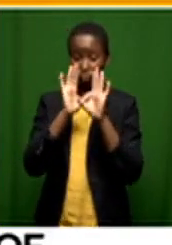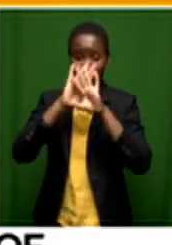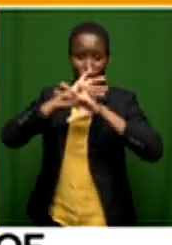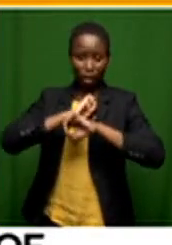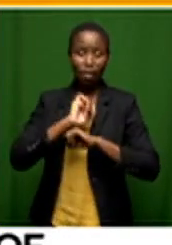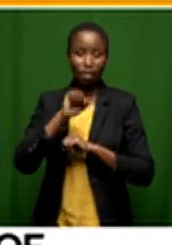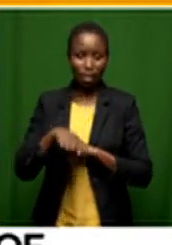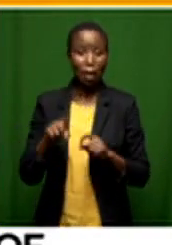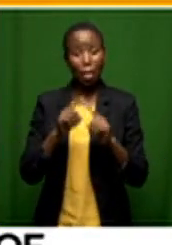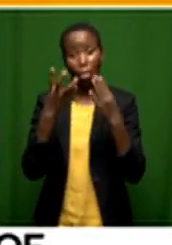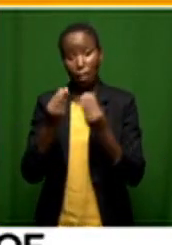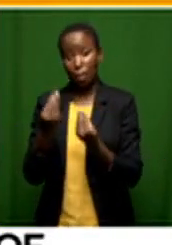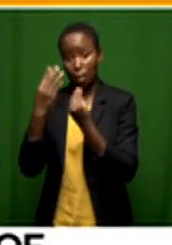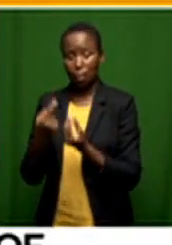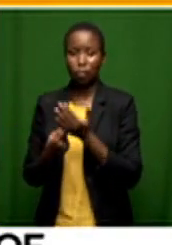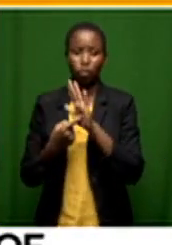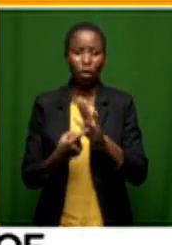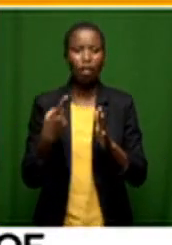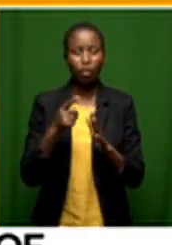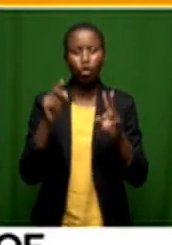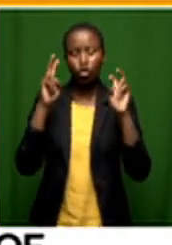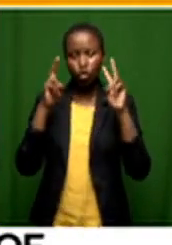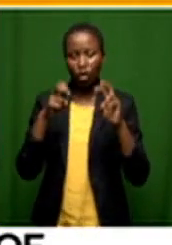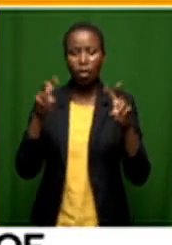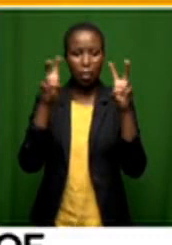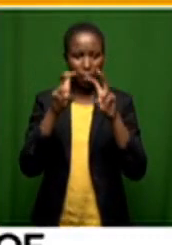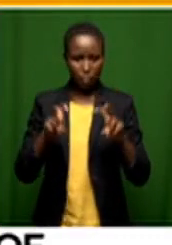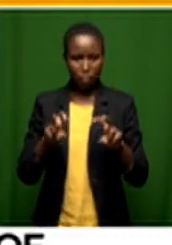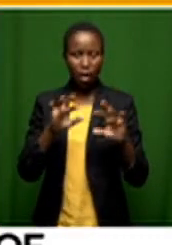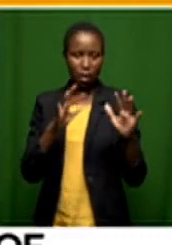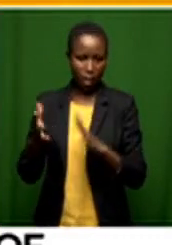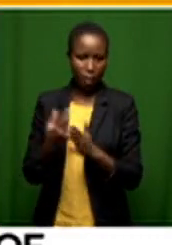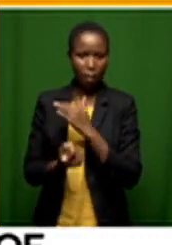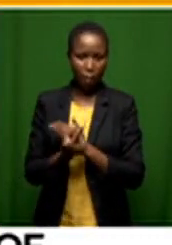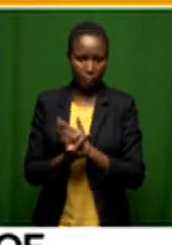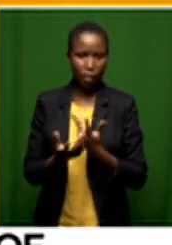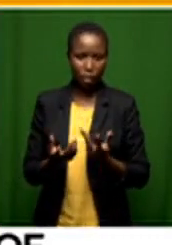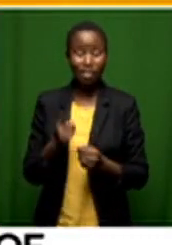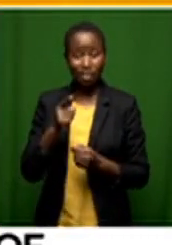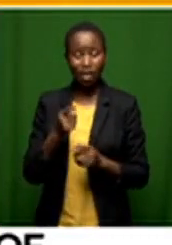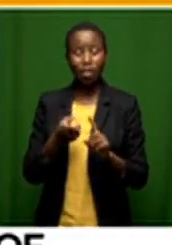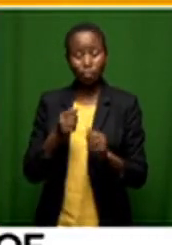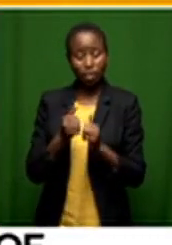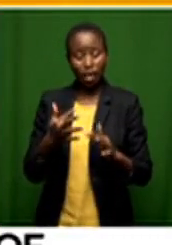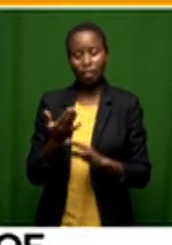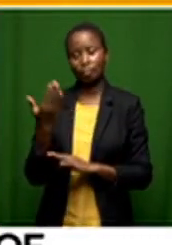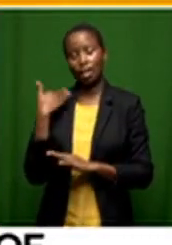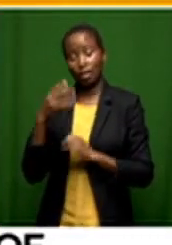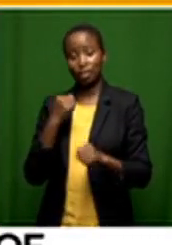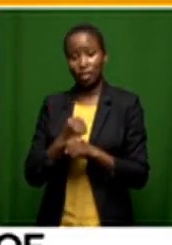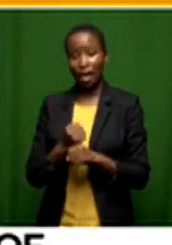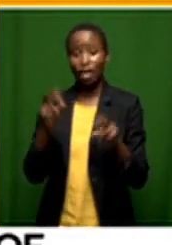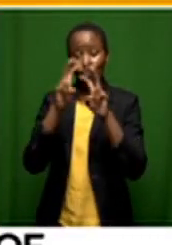annual statistics report on power generation in South Africa is based on the electricity data from last year and shows